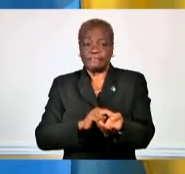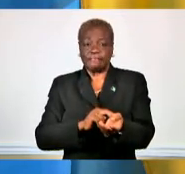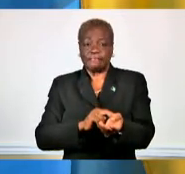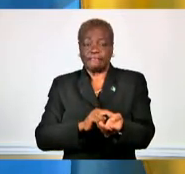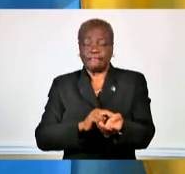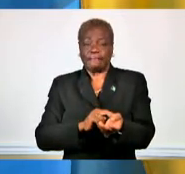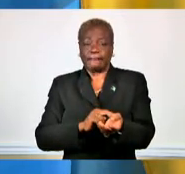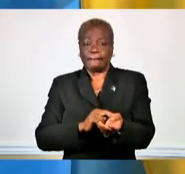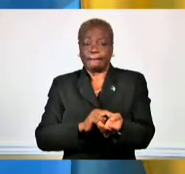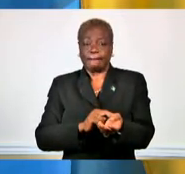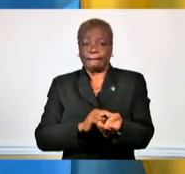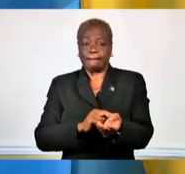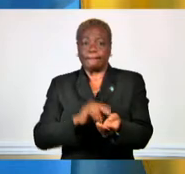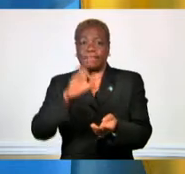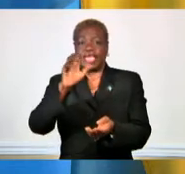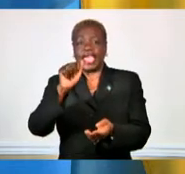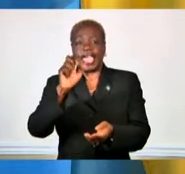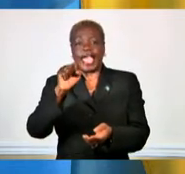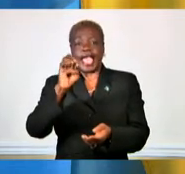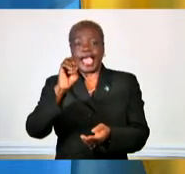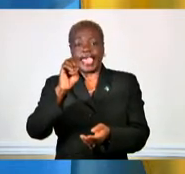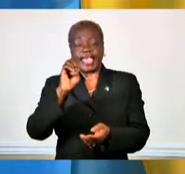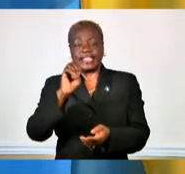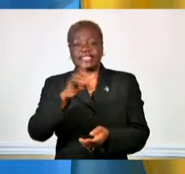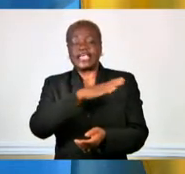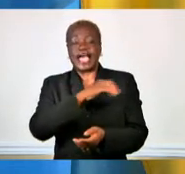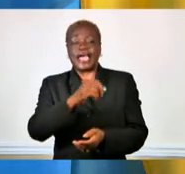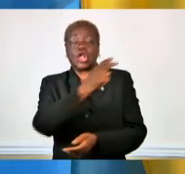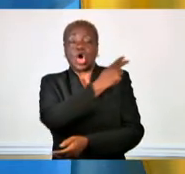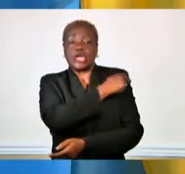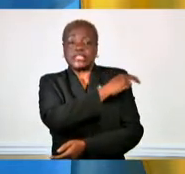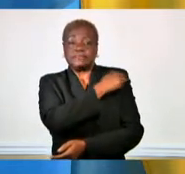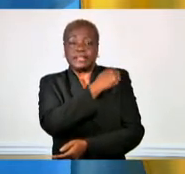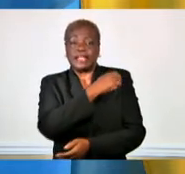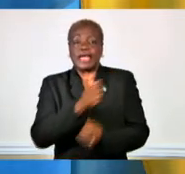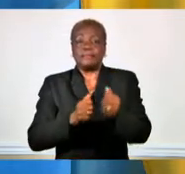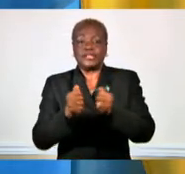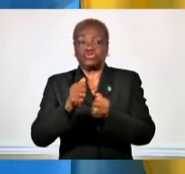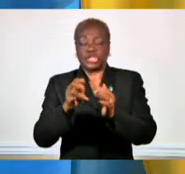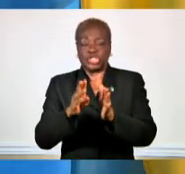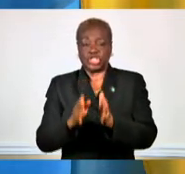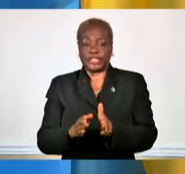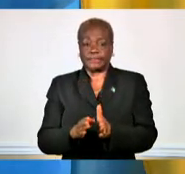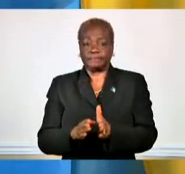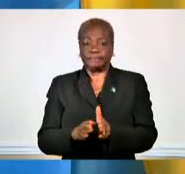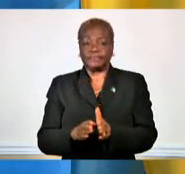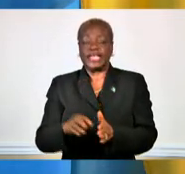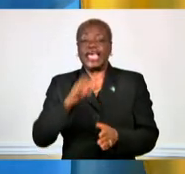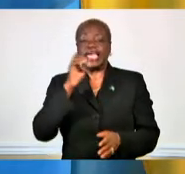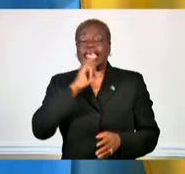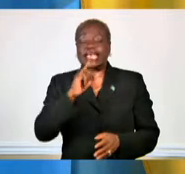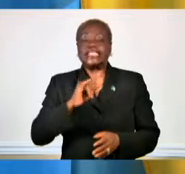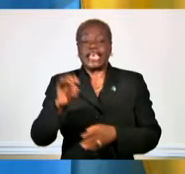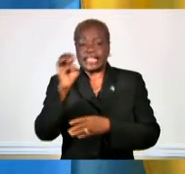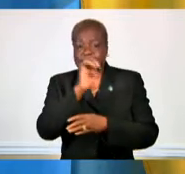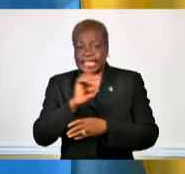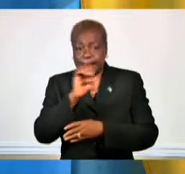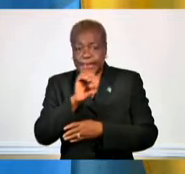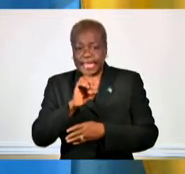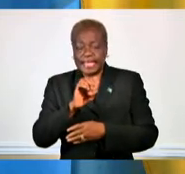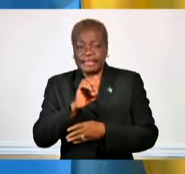case, and hospital administration is examining sites to determine